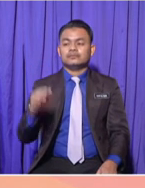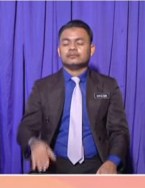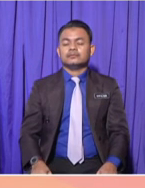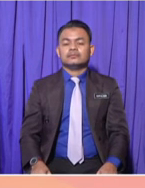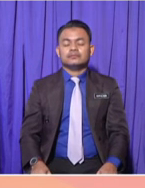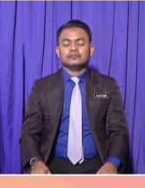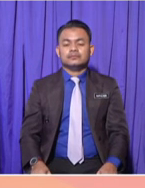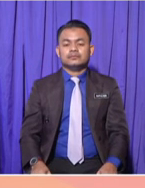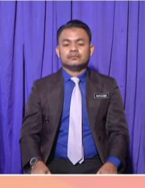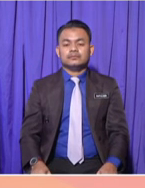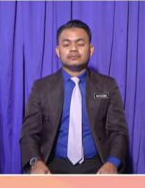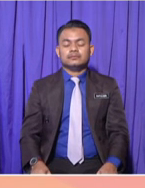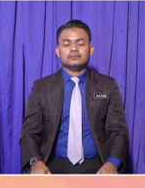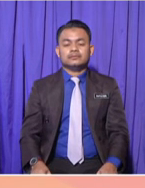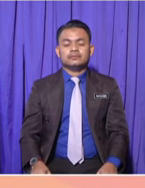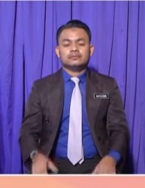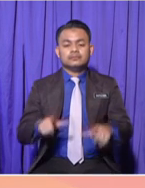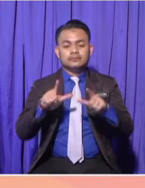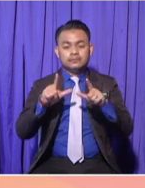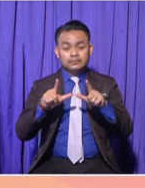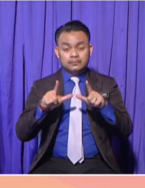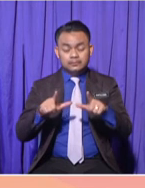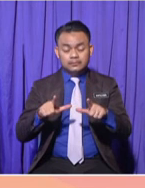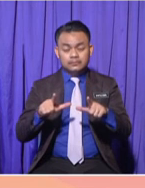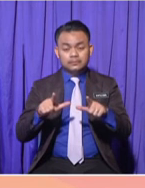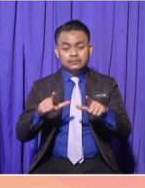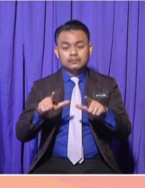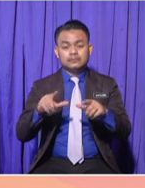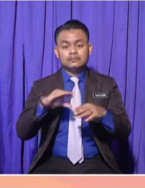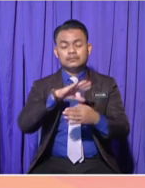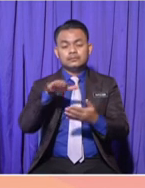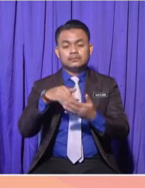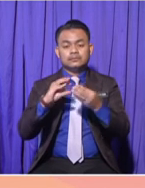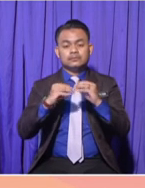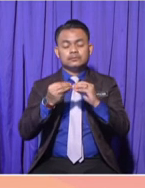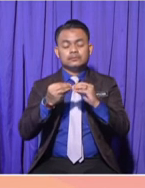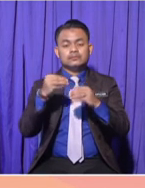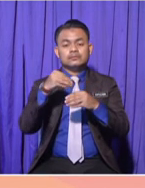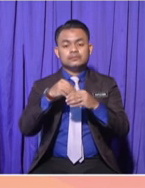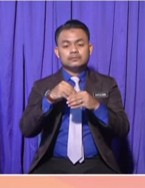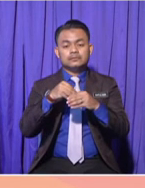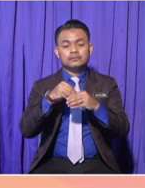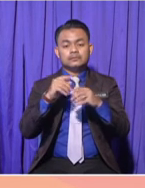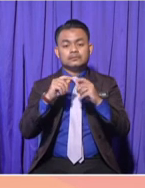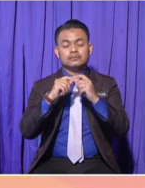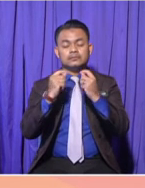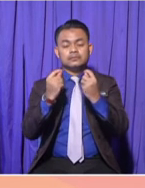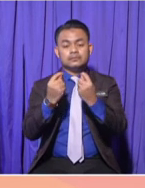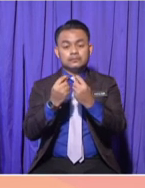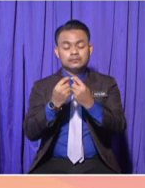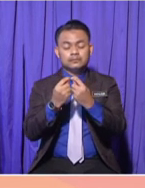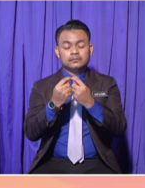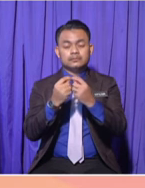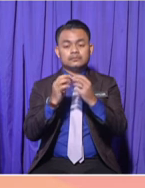Place each digit in the place value table. 3 is in the